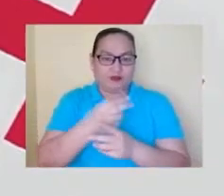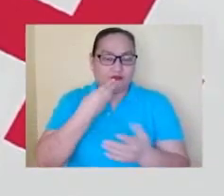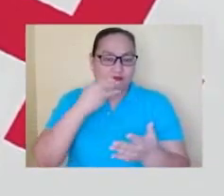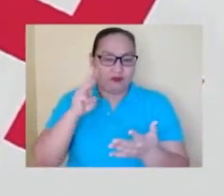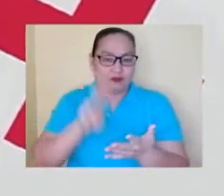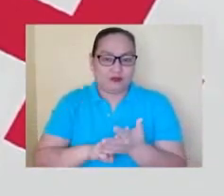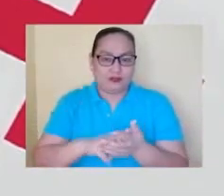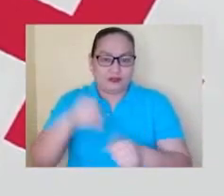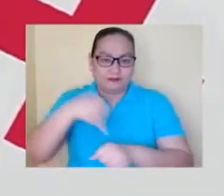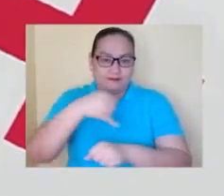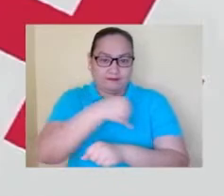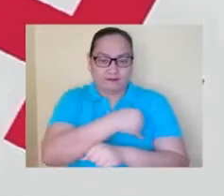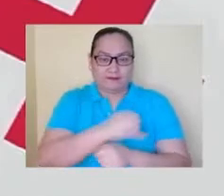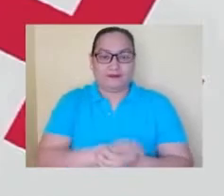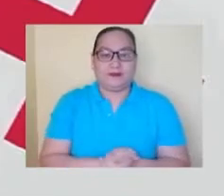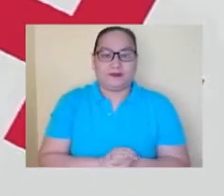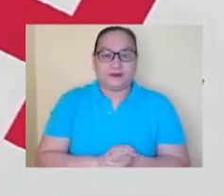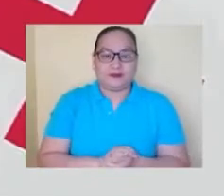further injuries.